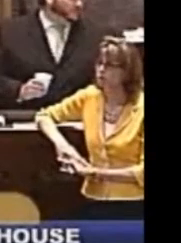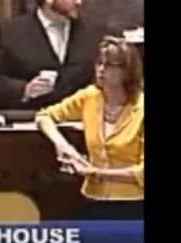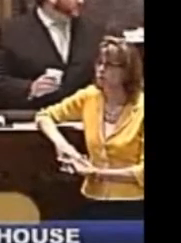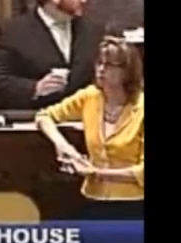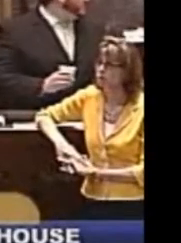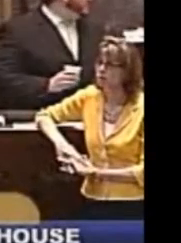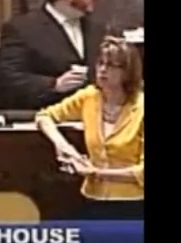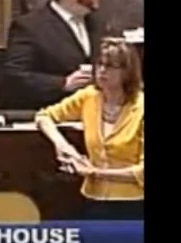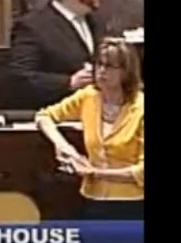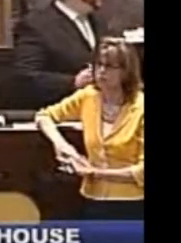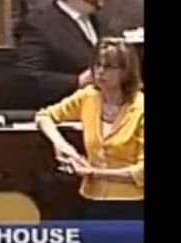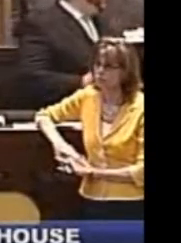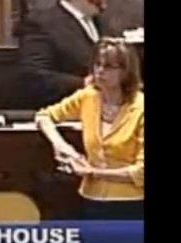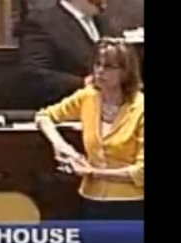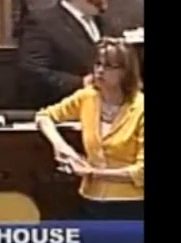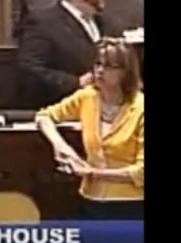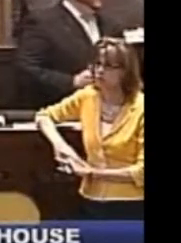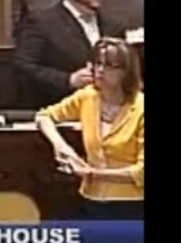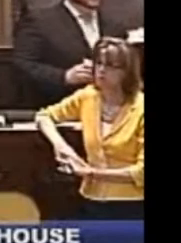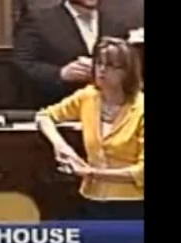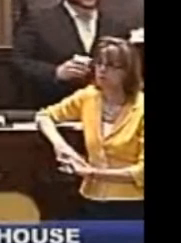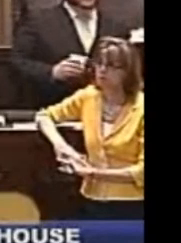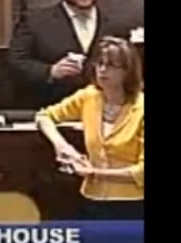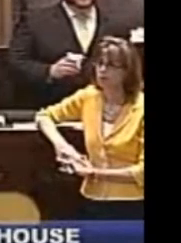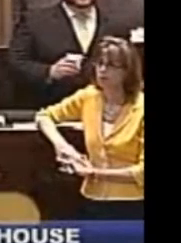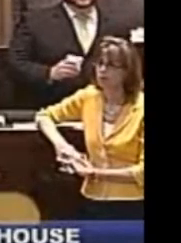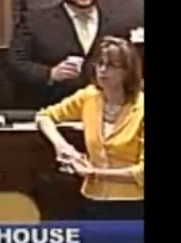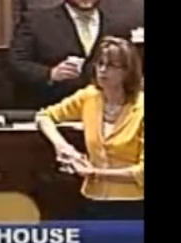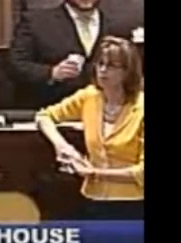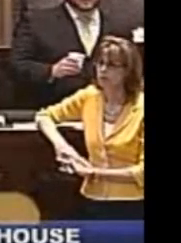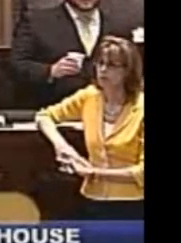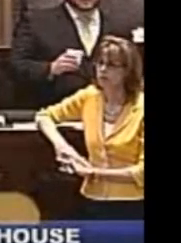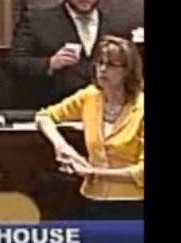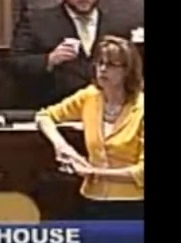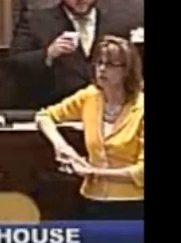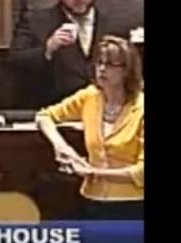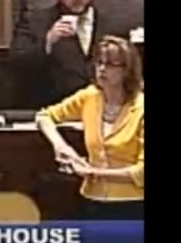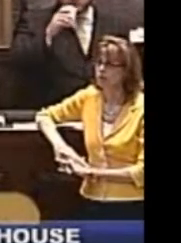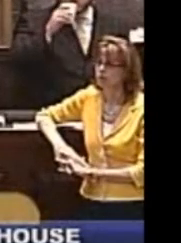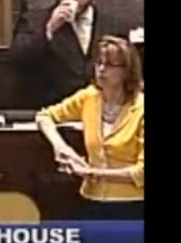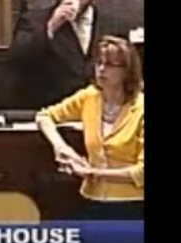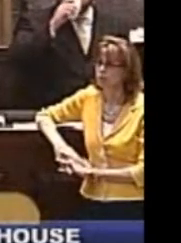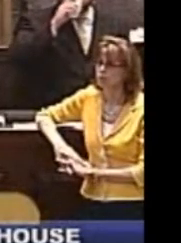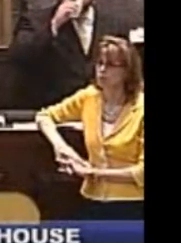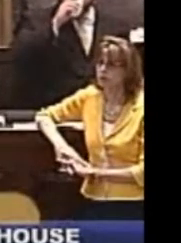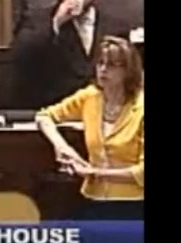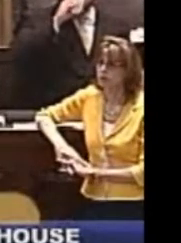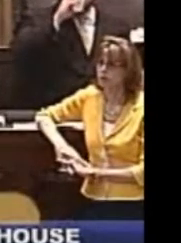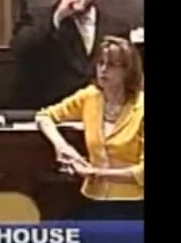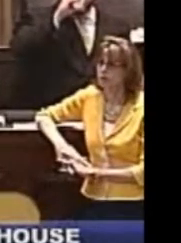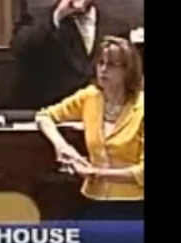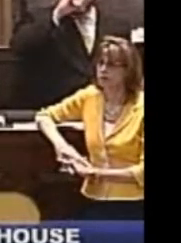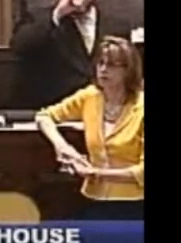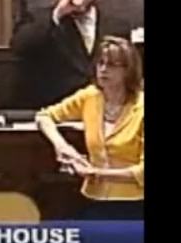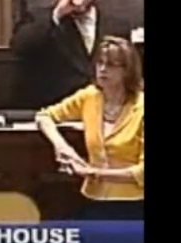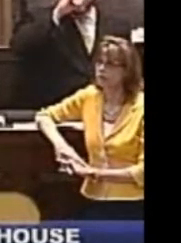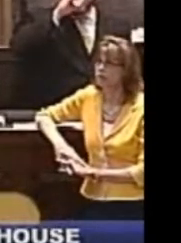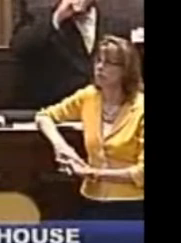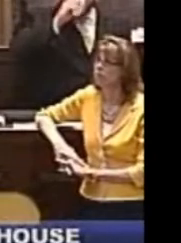like we went in blind and said, we're going to pass a mandate, and I don't know what it's going to cost, the people. So we tried to be very, very